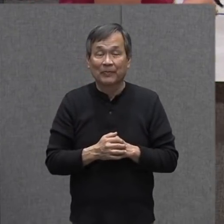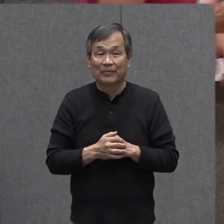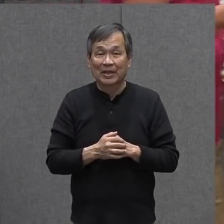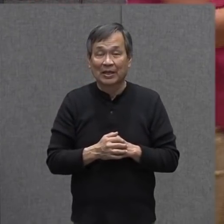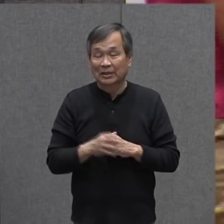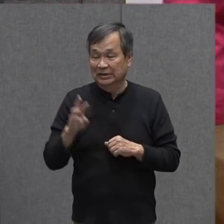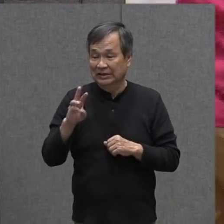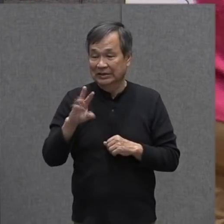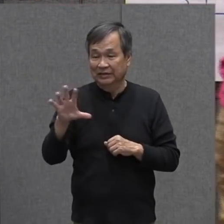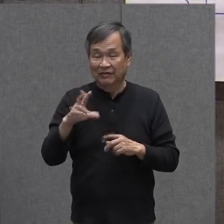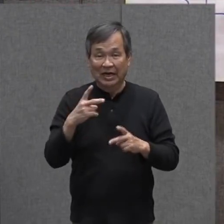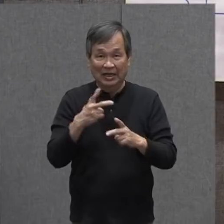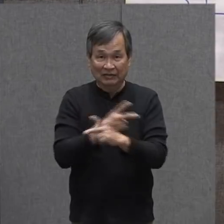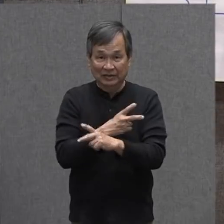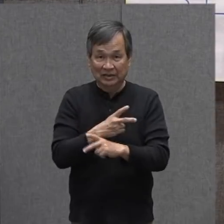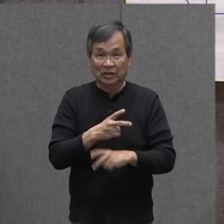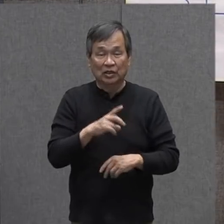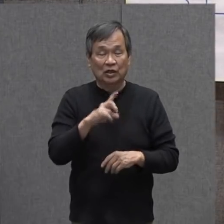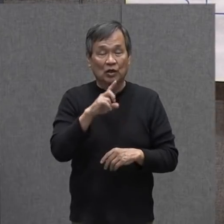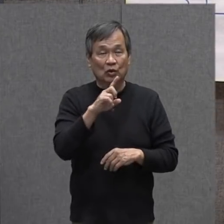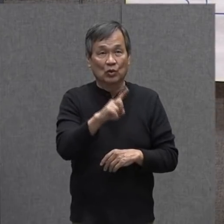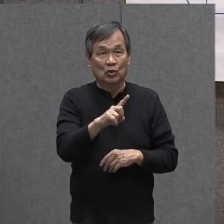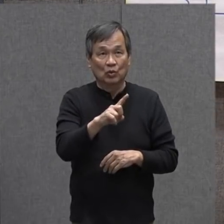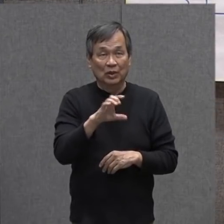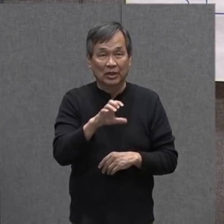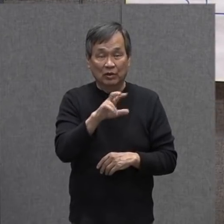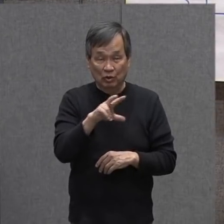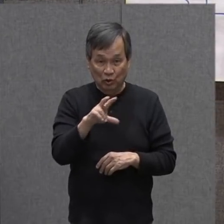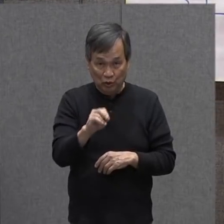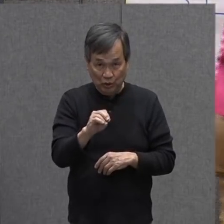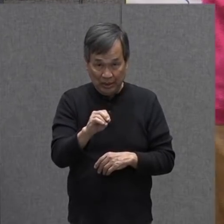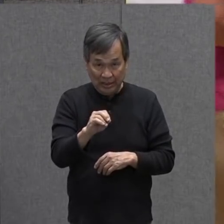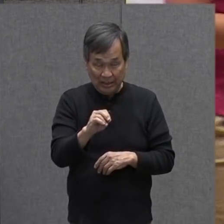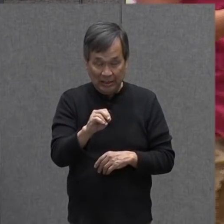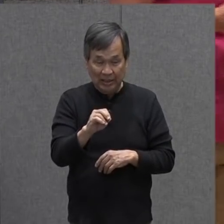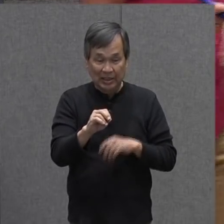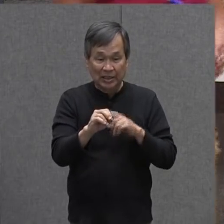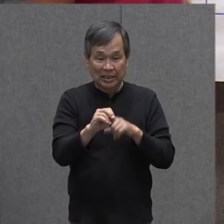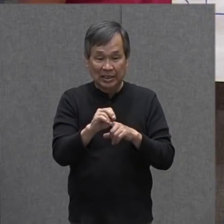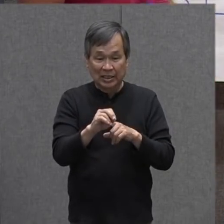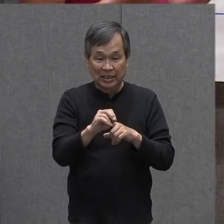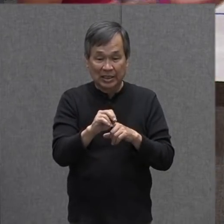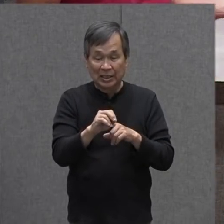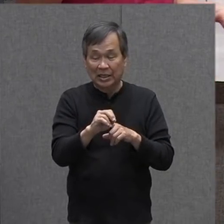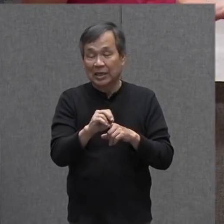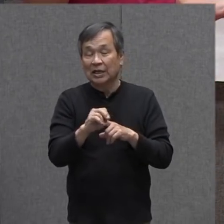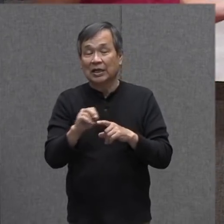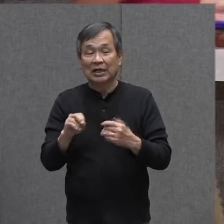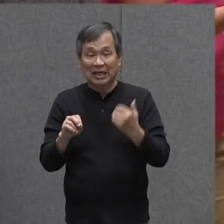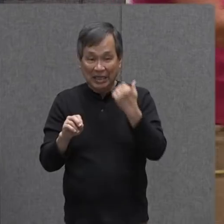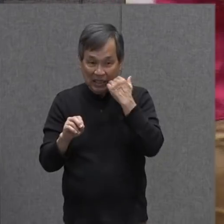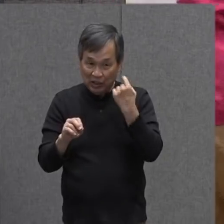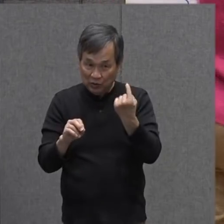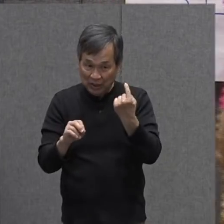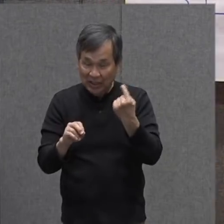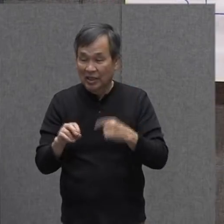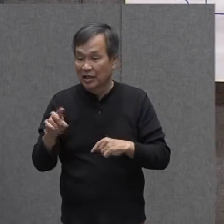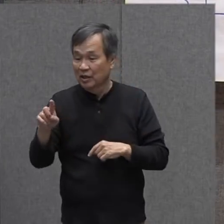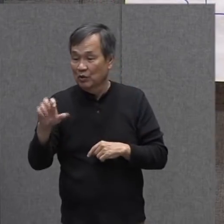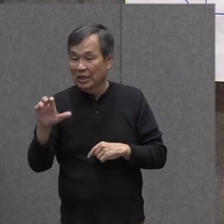this isn't going to quite work out for me because I'm always doing the same thing. And I'm getting the